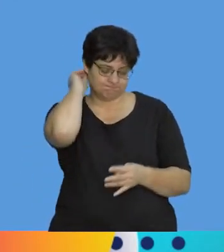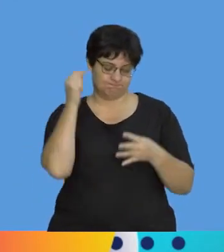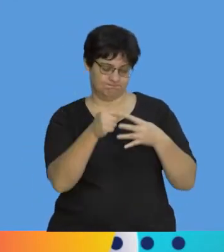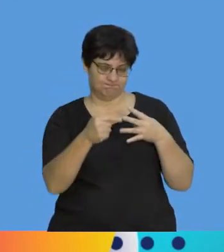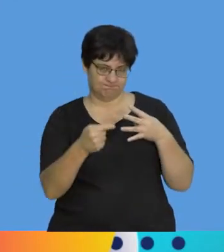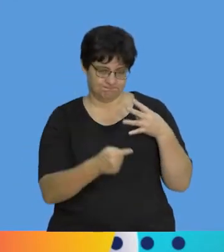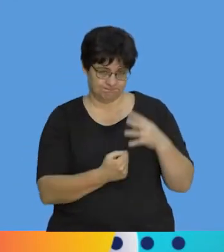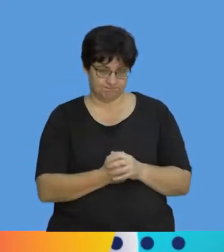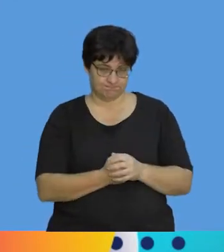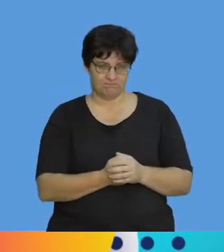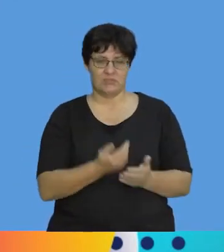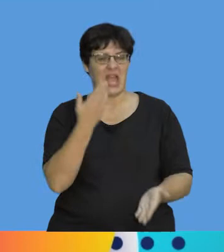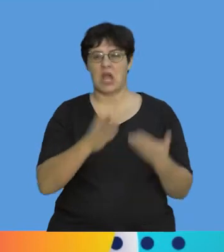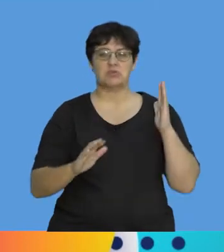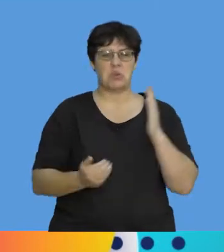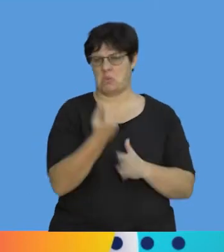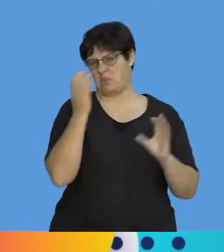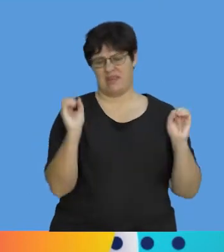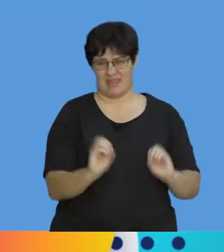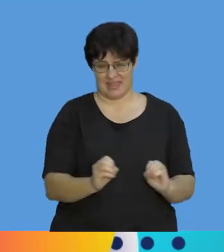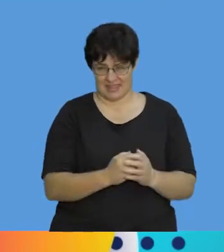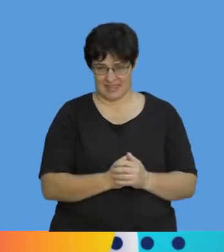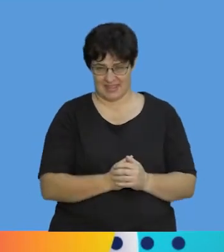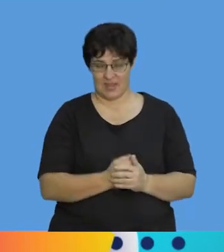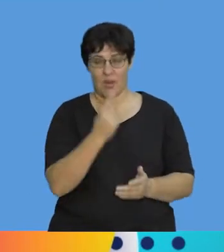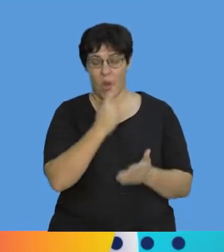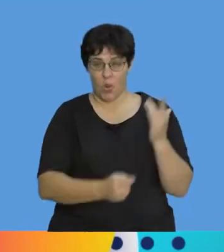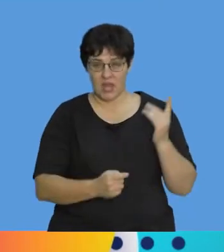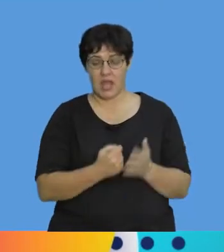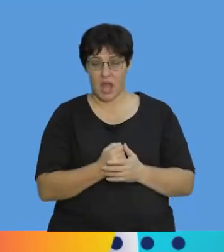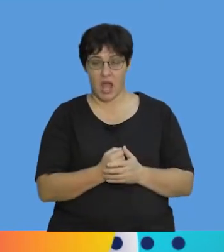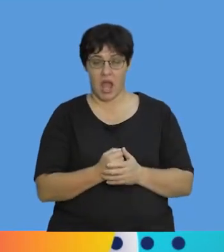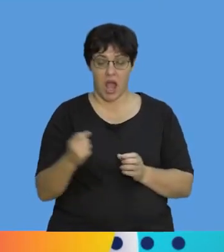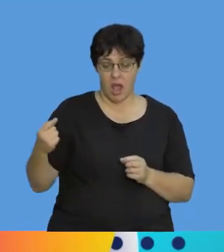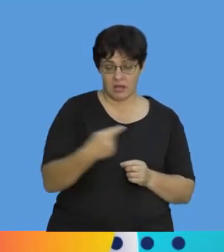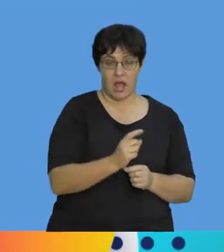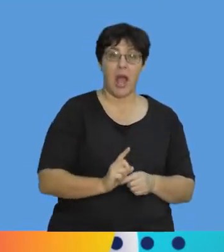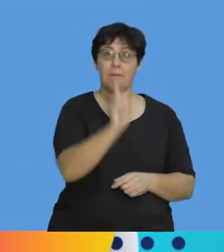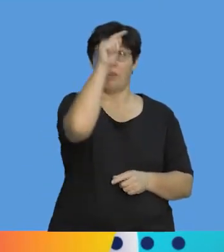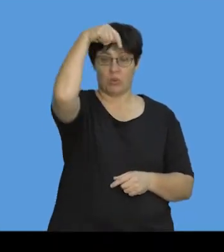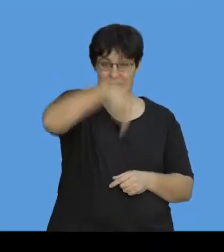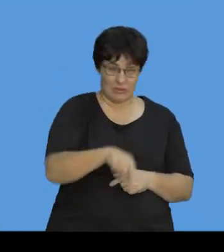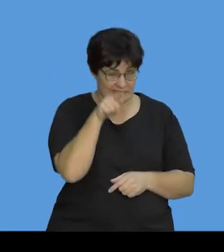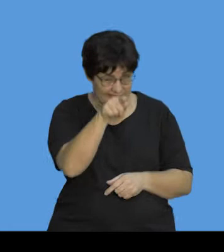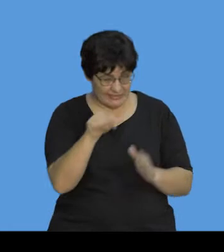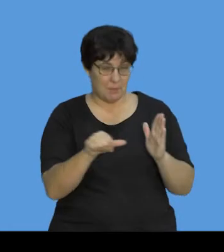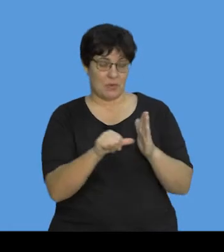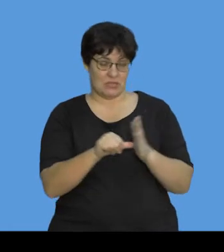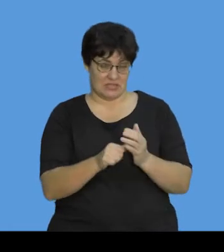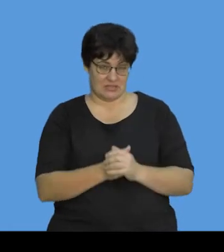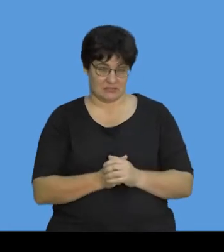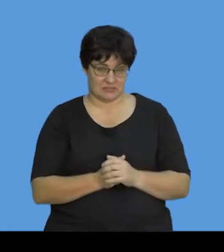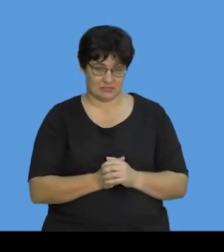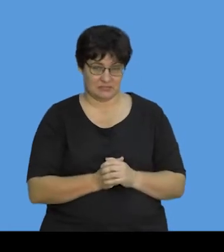do it. The equations won't be anything new. We just got to look at direction very, very carefully. All right? So this is where we're going